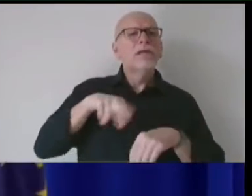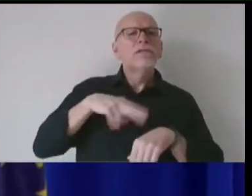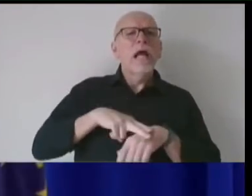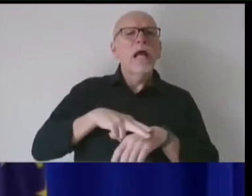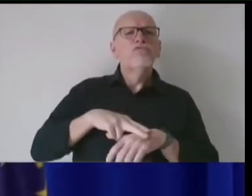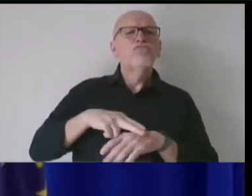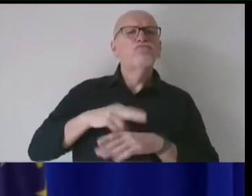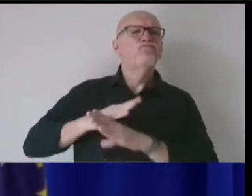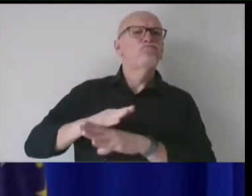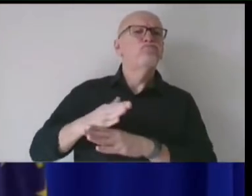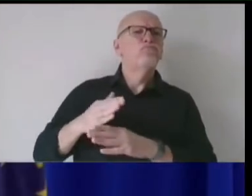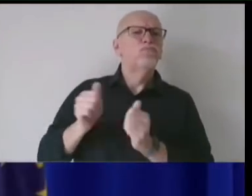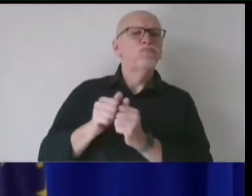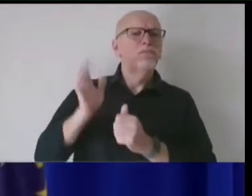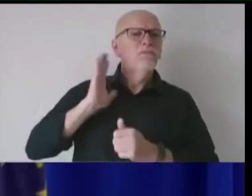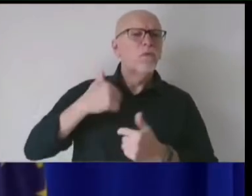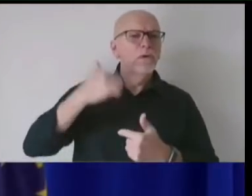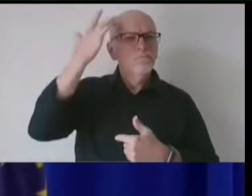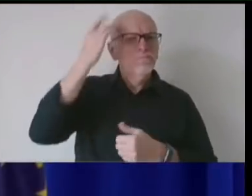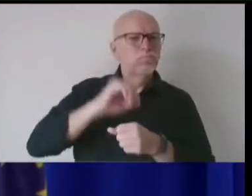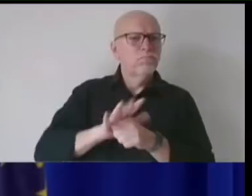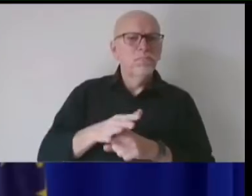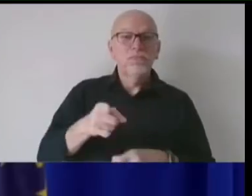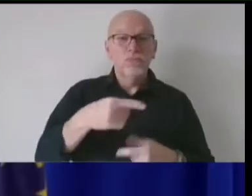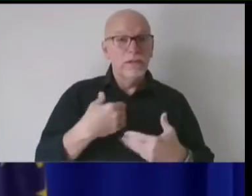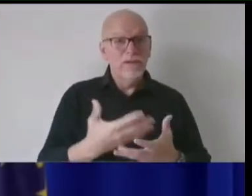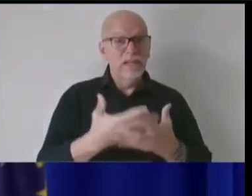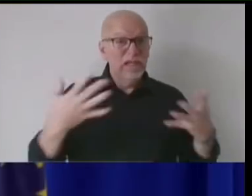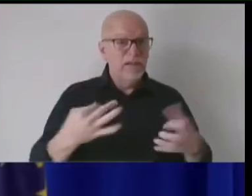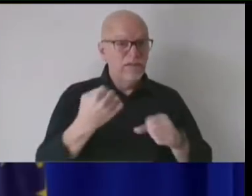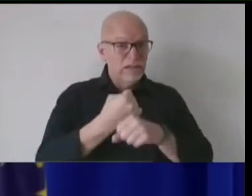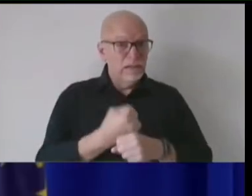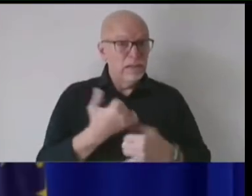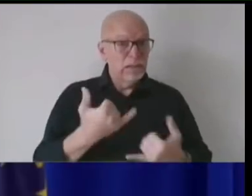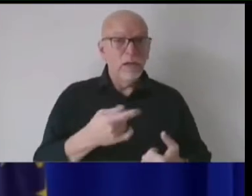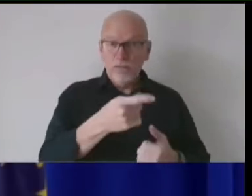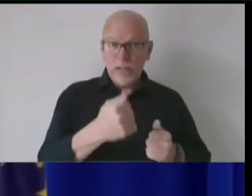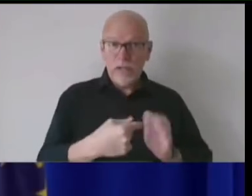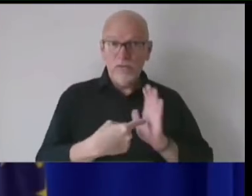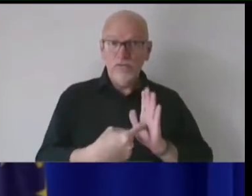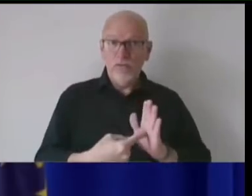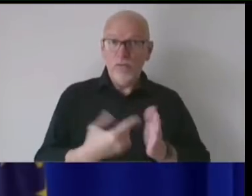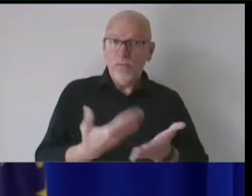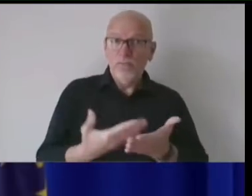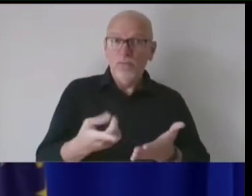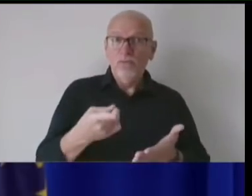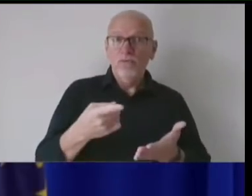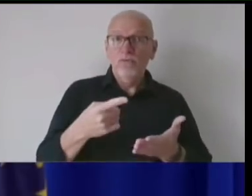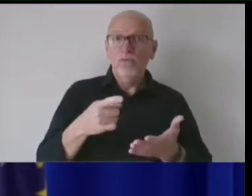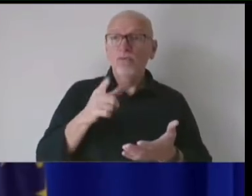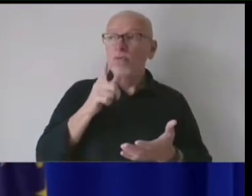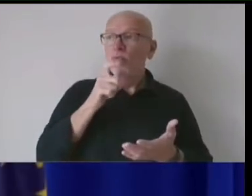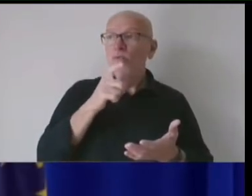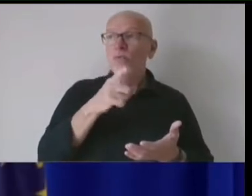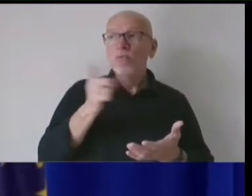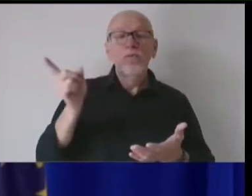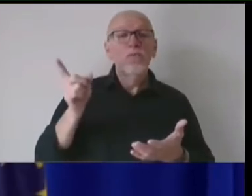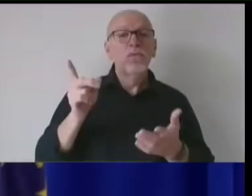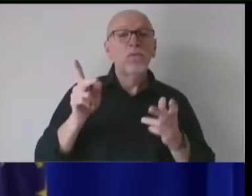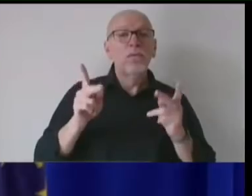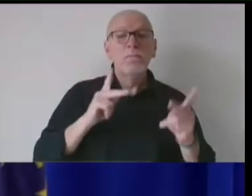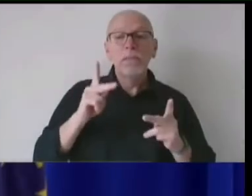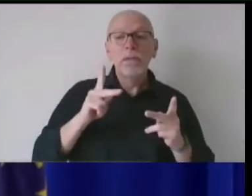previous infection. You guys have a ton of data. Have you been able to show any data that shows how